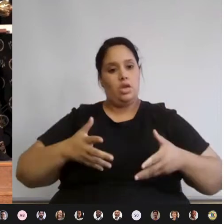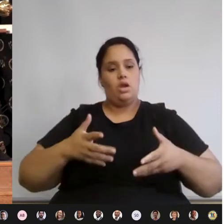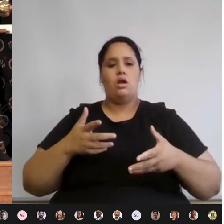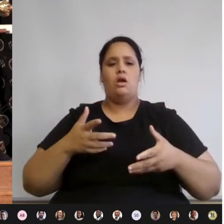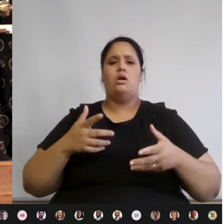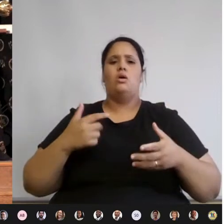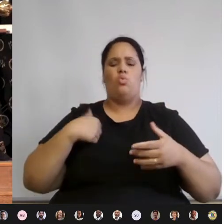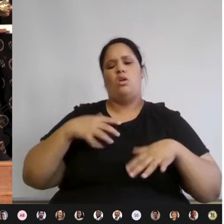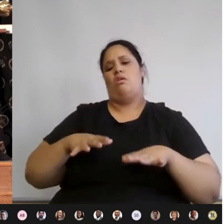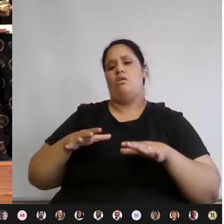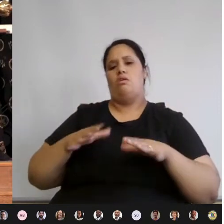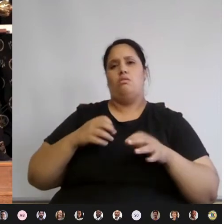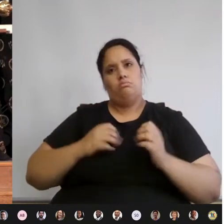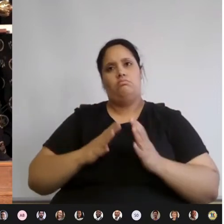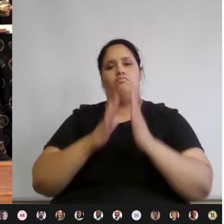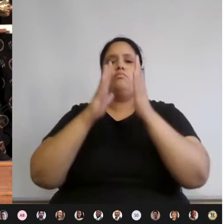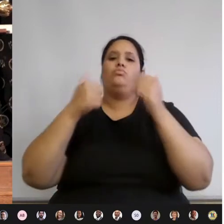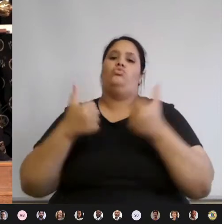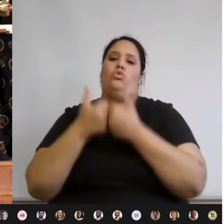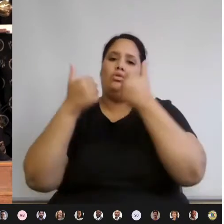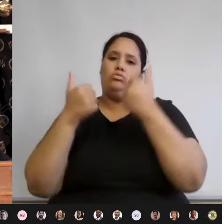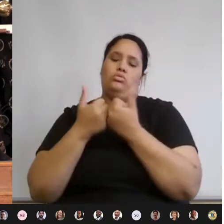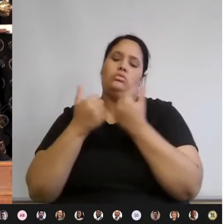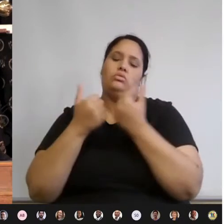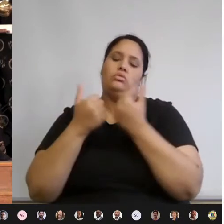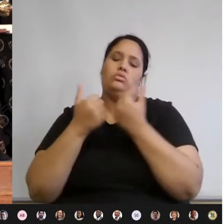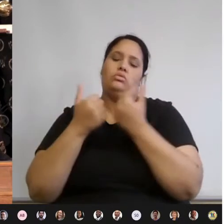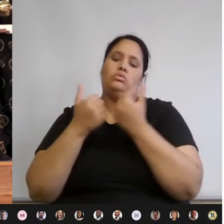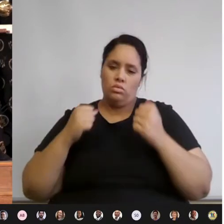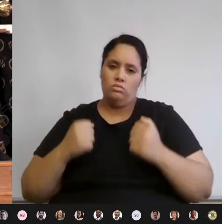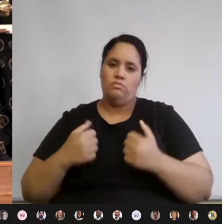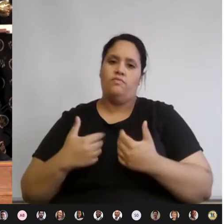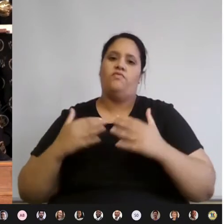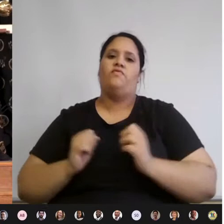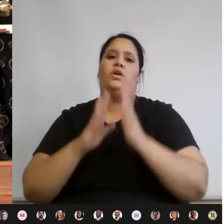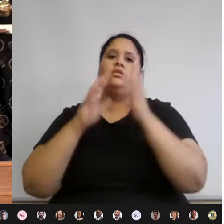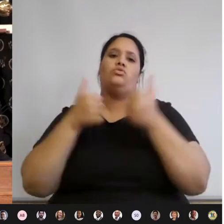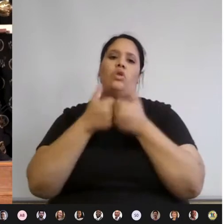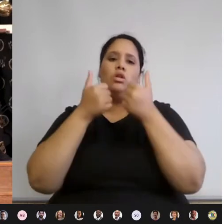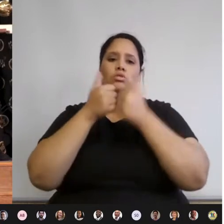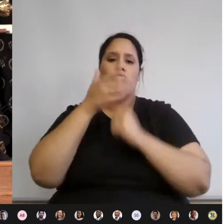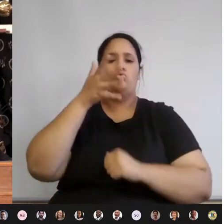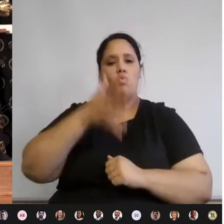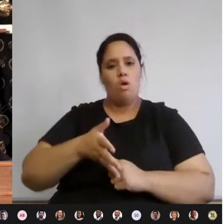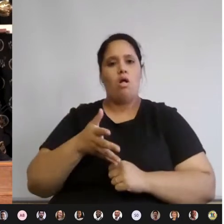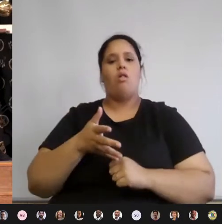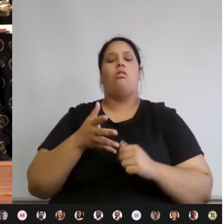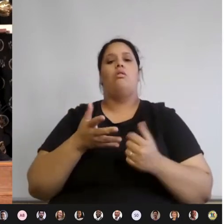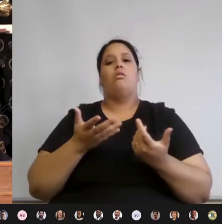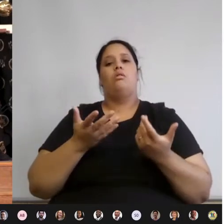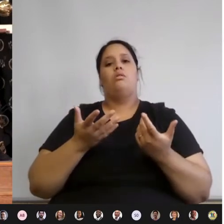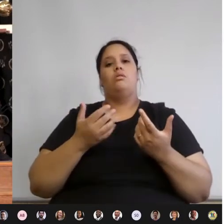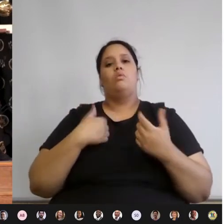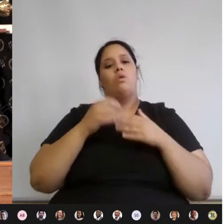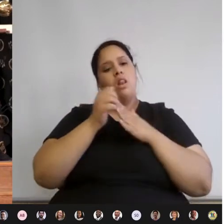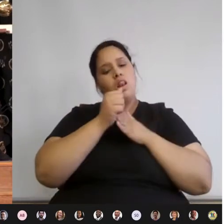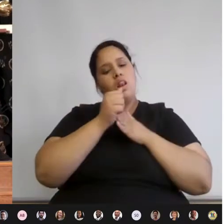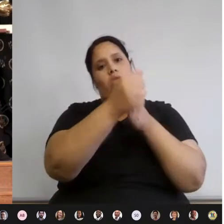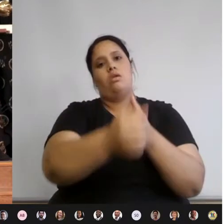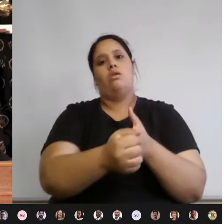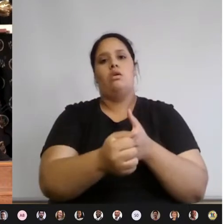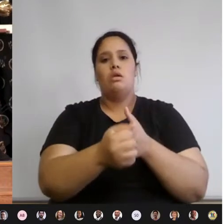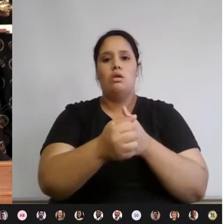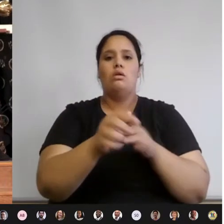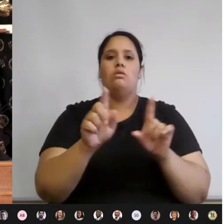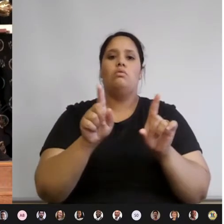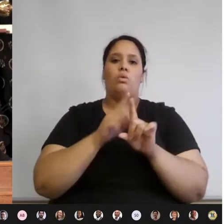government will not rise to. We will rise to this occasion. We will take on this challenge. We will lead from the front. We will make